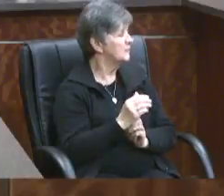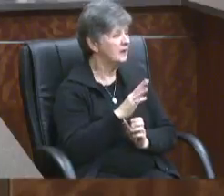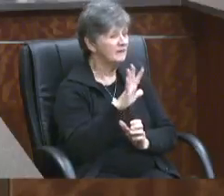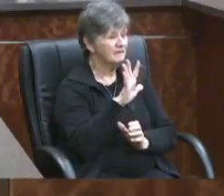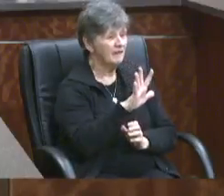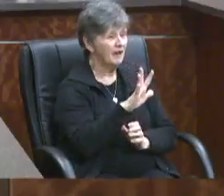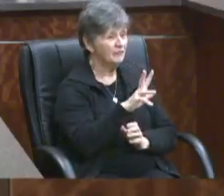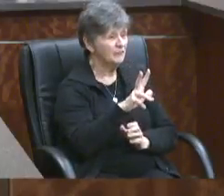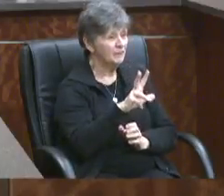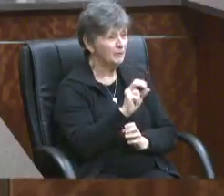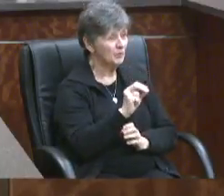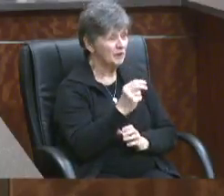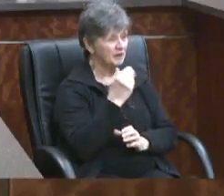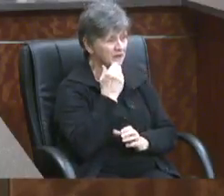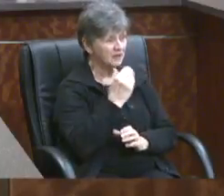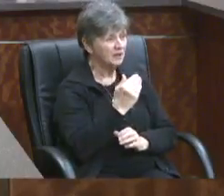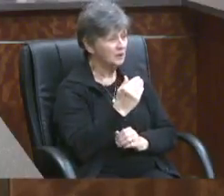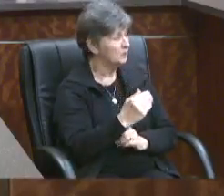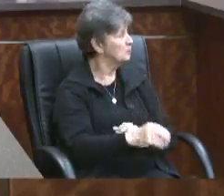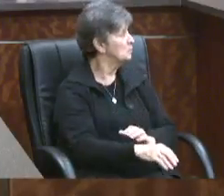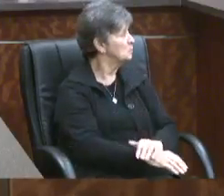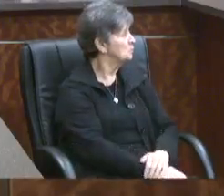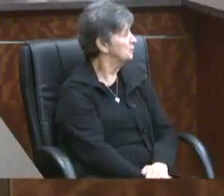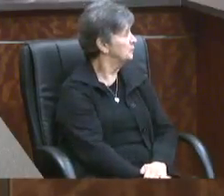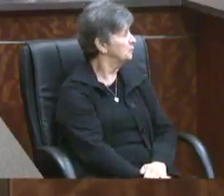5:30. Thank you.